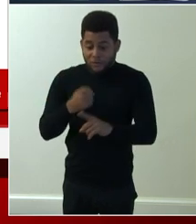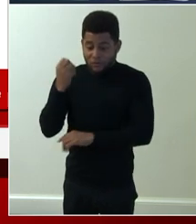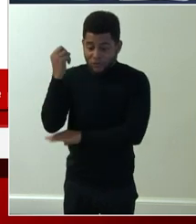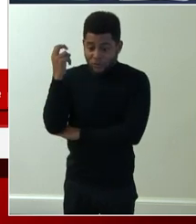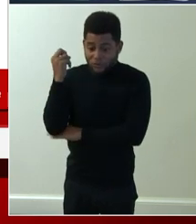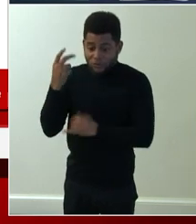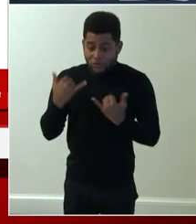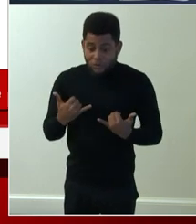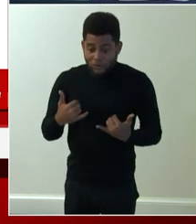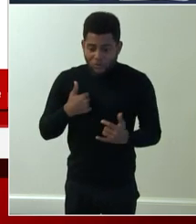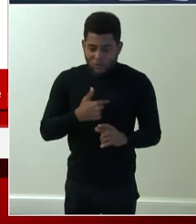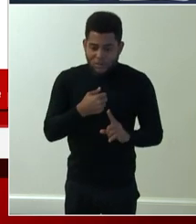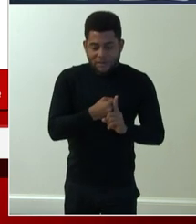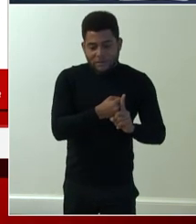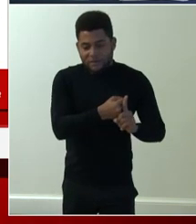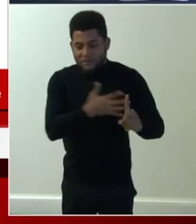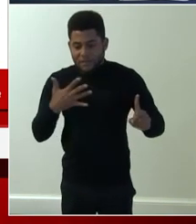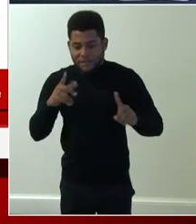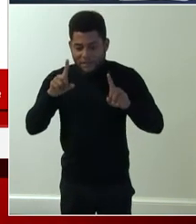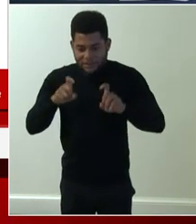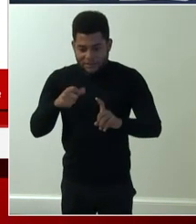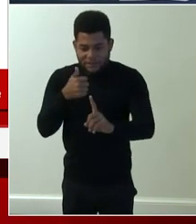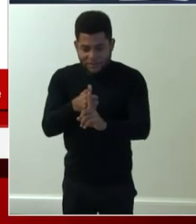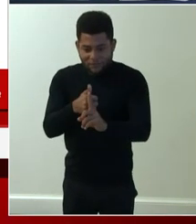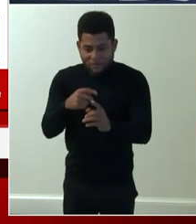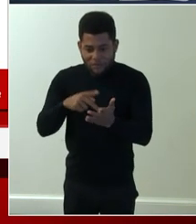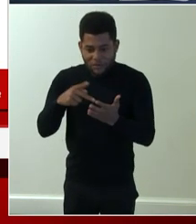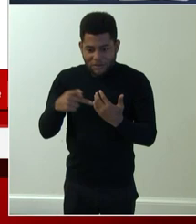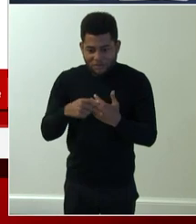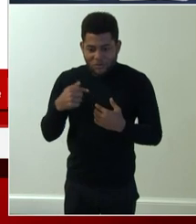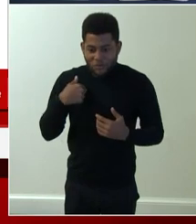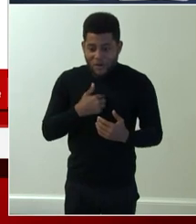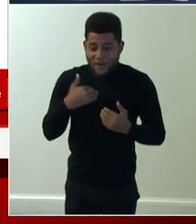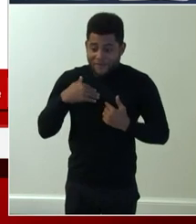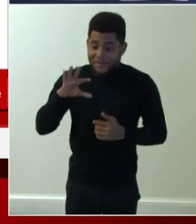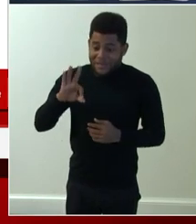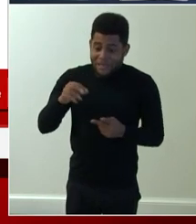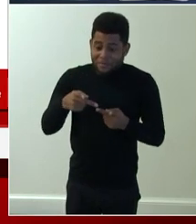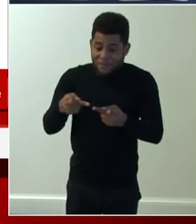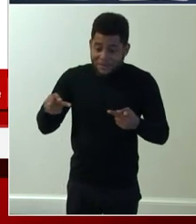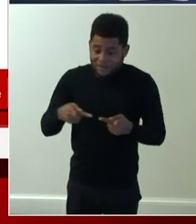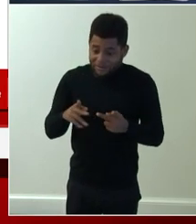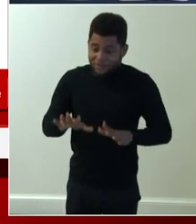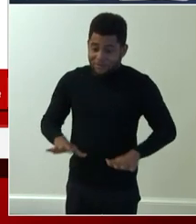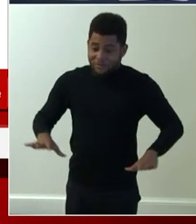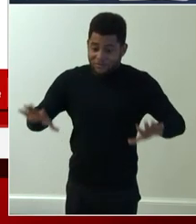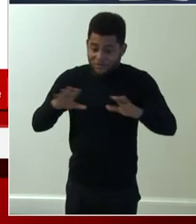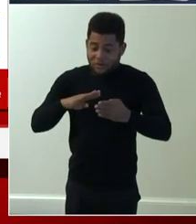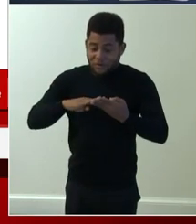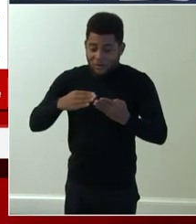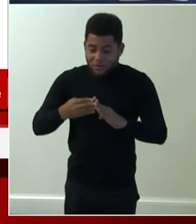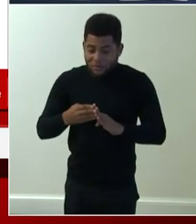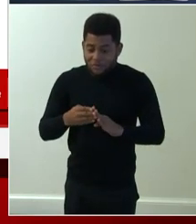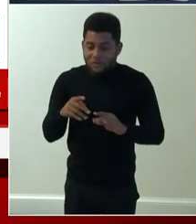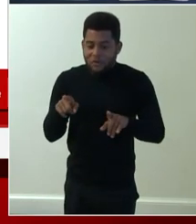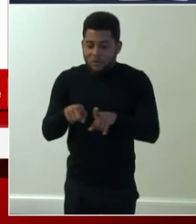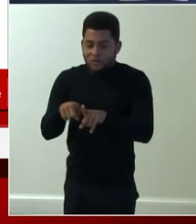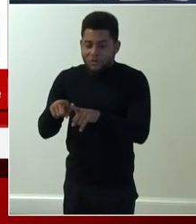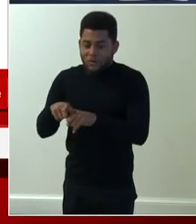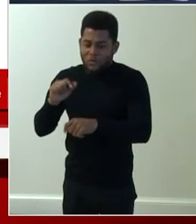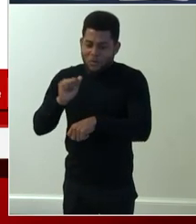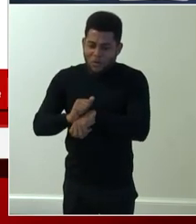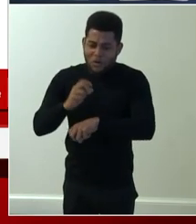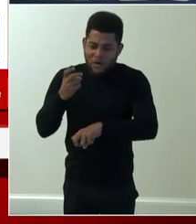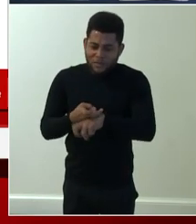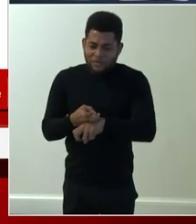Yourself program to have an additional 9 sites available throughout the community. We've also been working hard to keep up with the